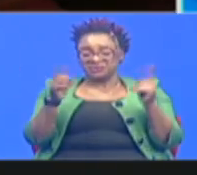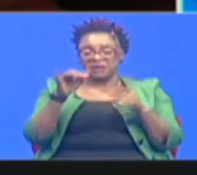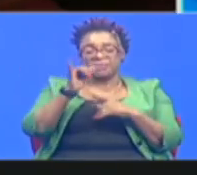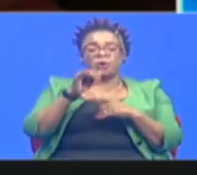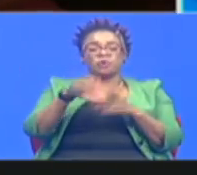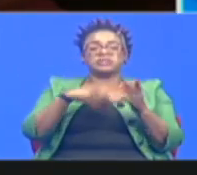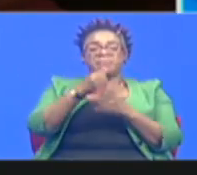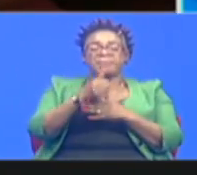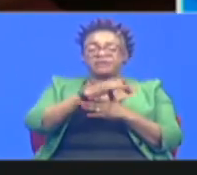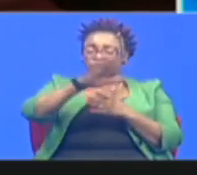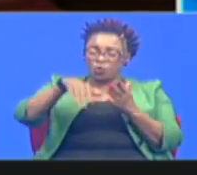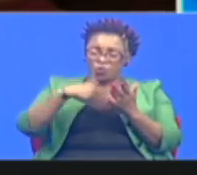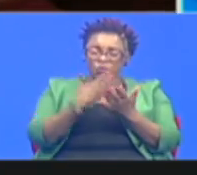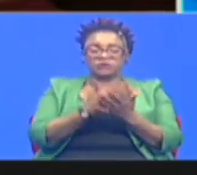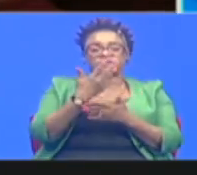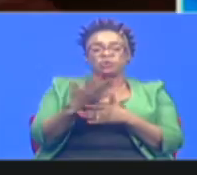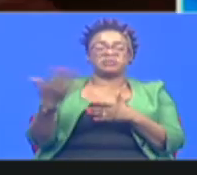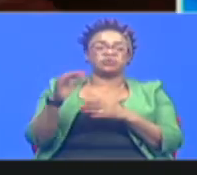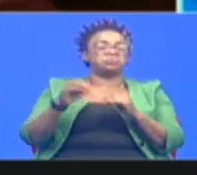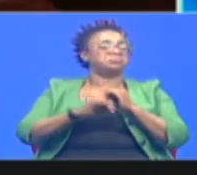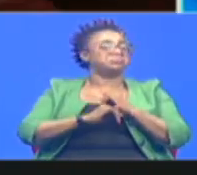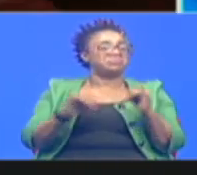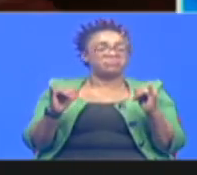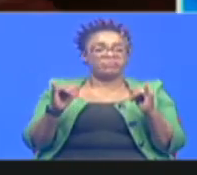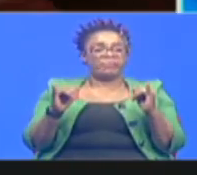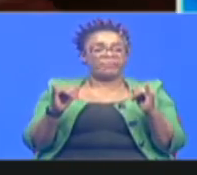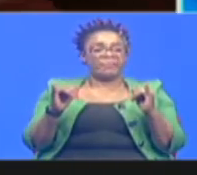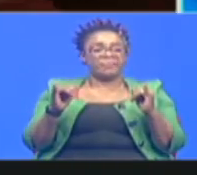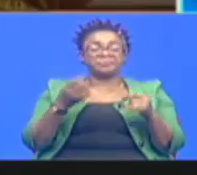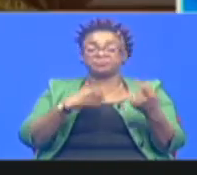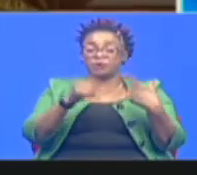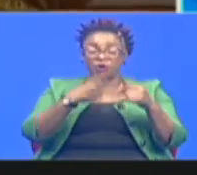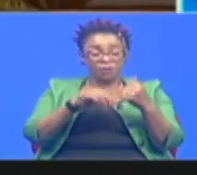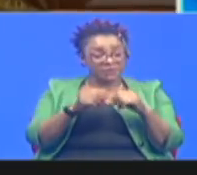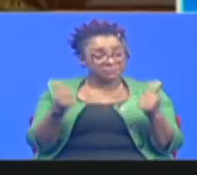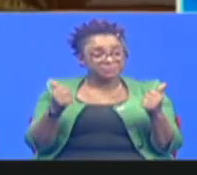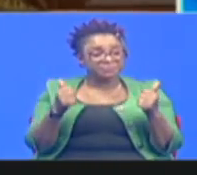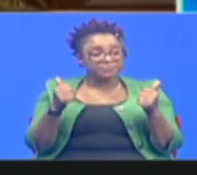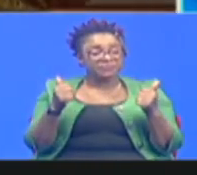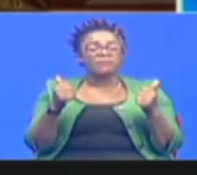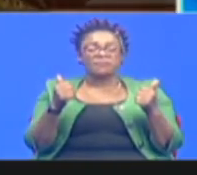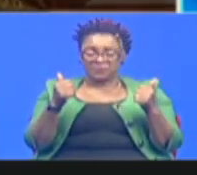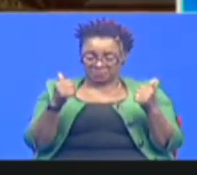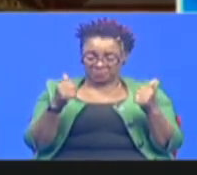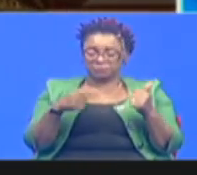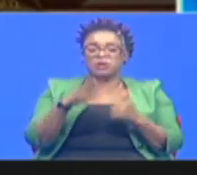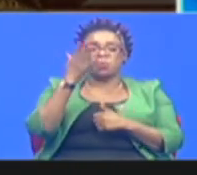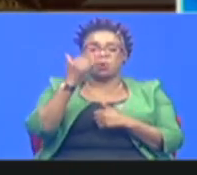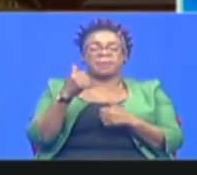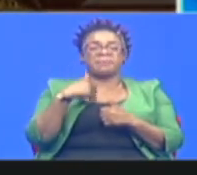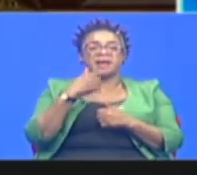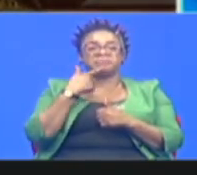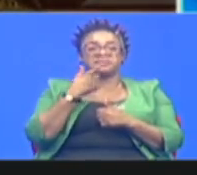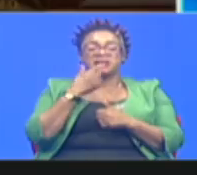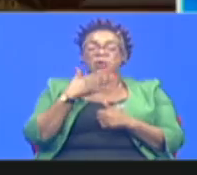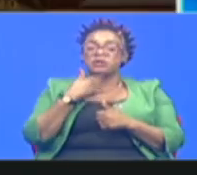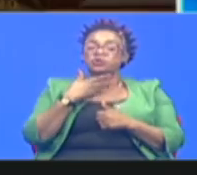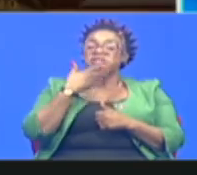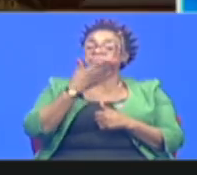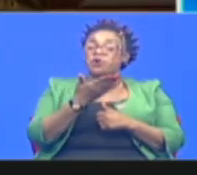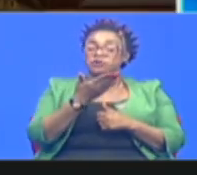the documentations were proper. So, but the I, procurement was proper? That's why I'm saying I want to answer that. I'm